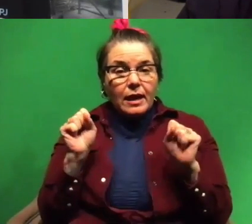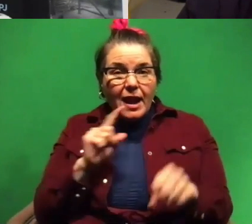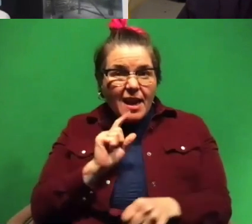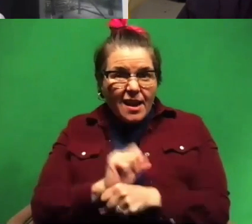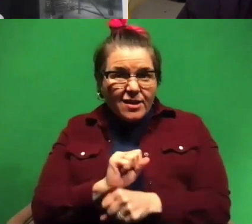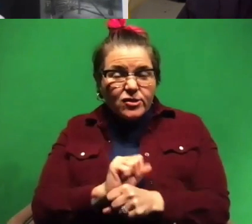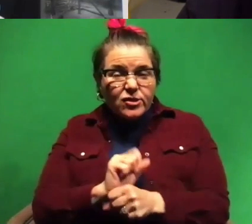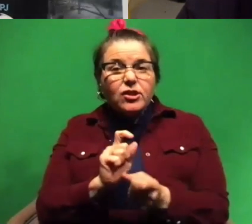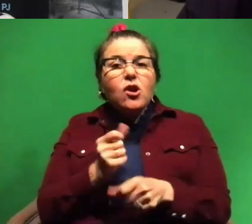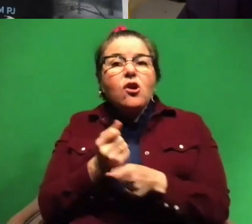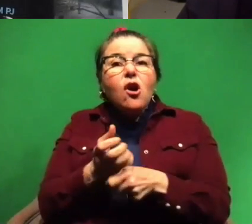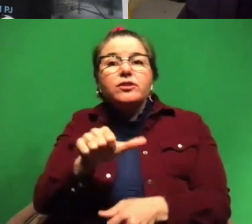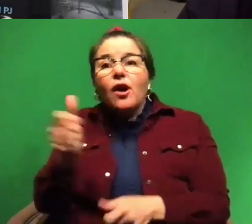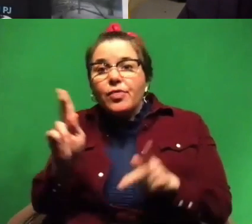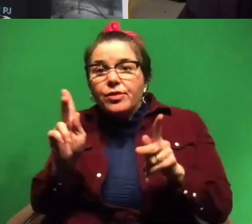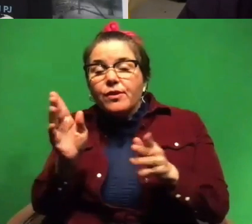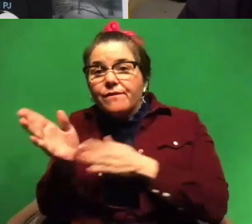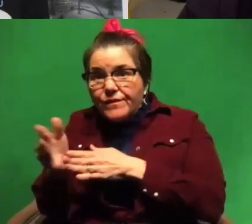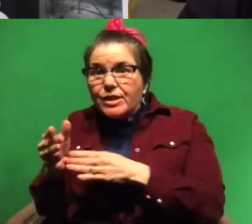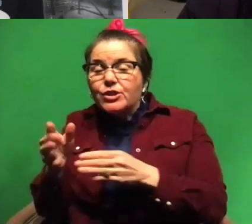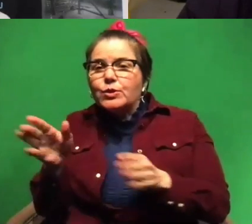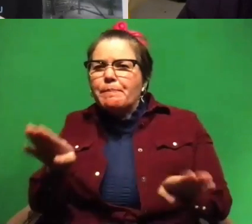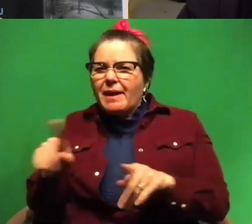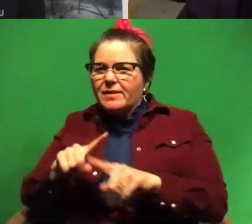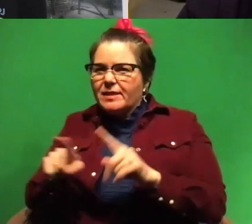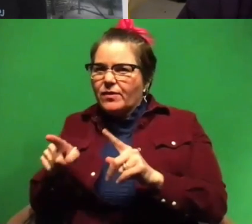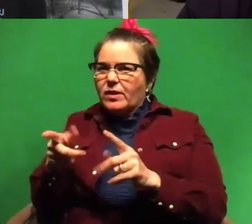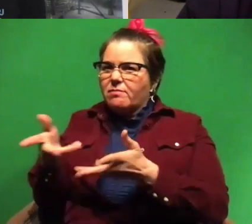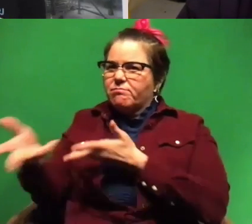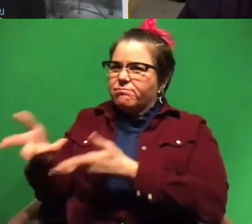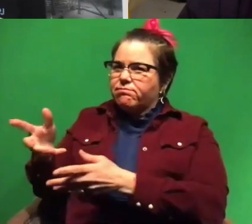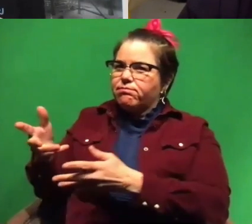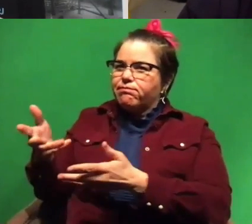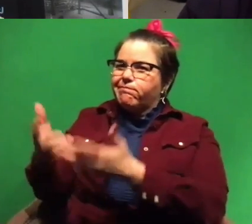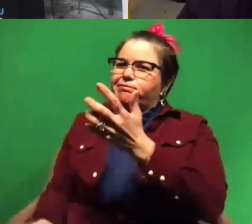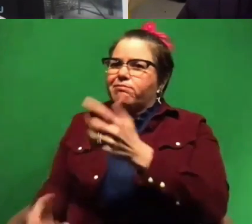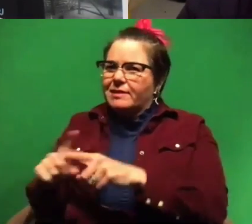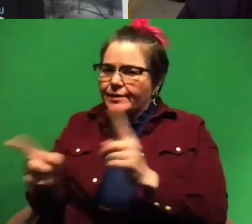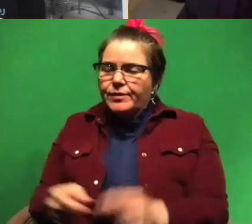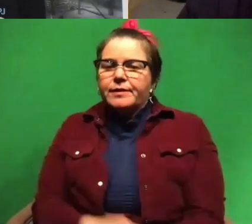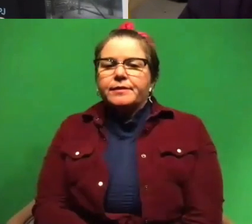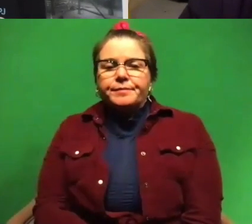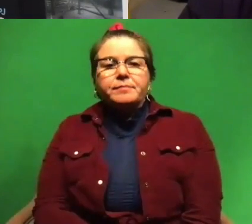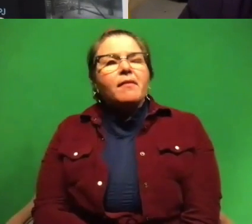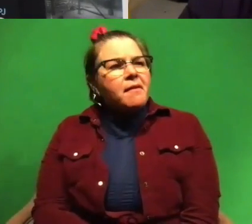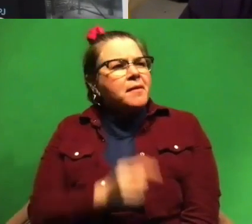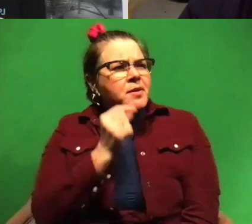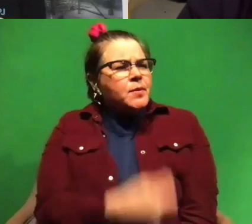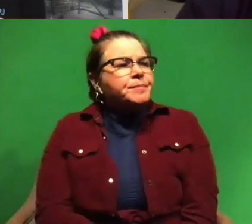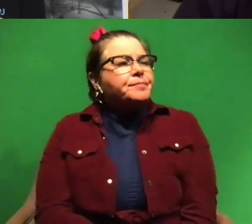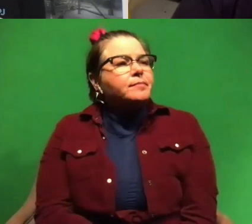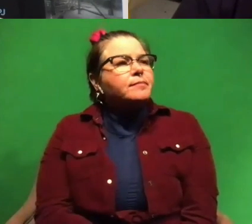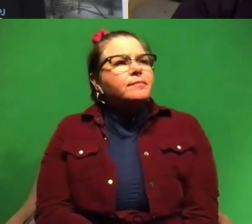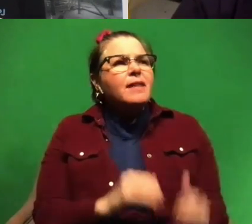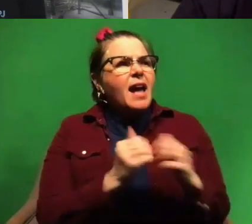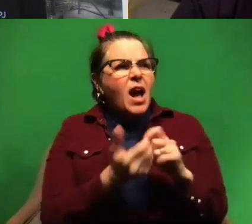cause other fish to behave differently around them and affect their social networks and stuff like that. So, yeah. That's cool. So how do you